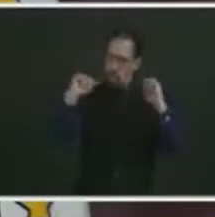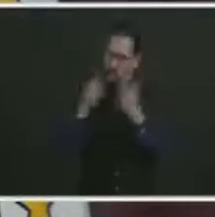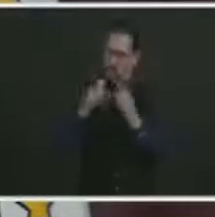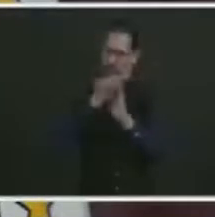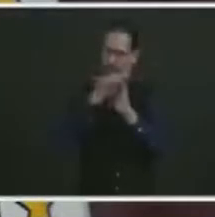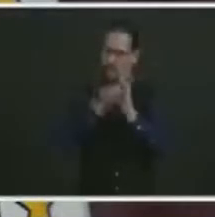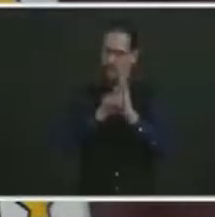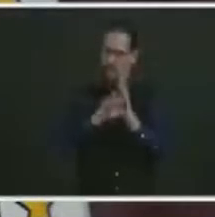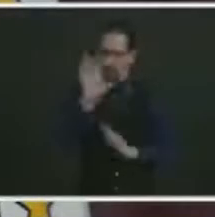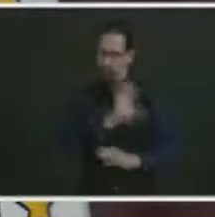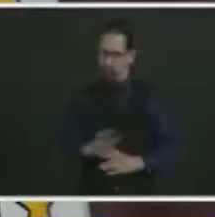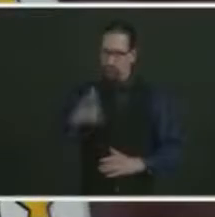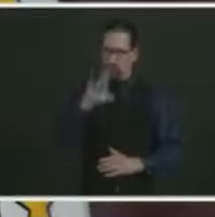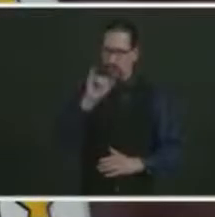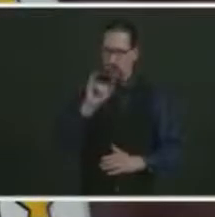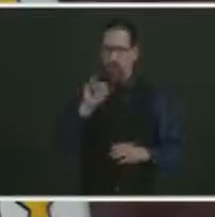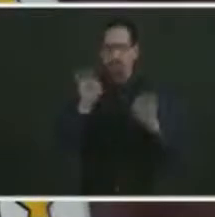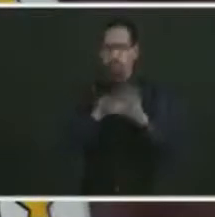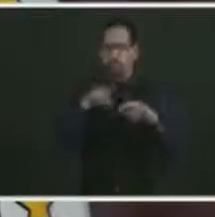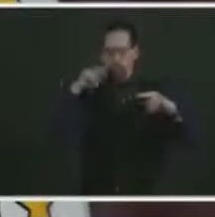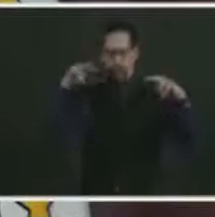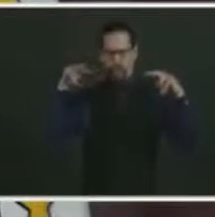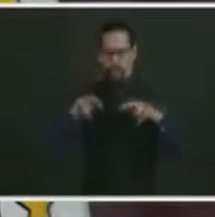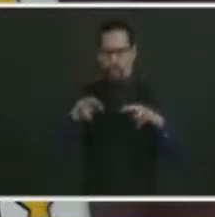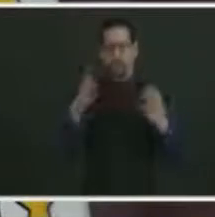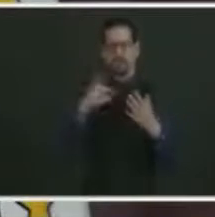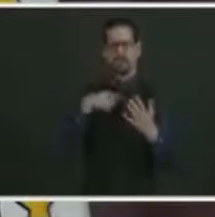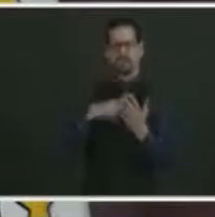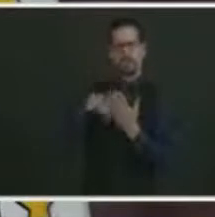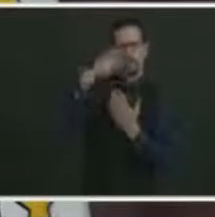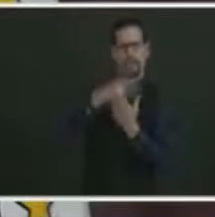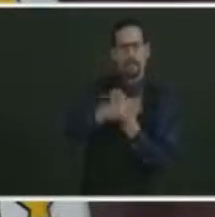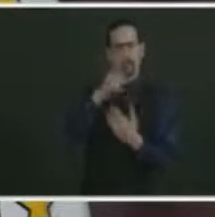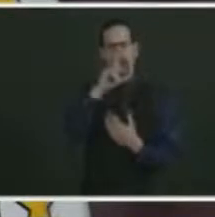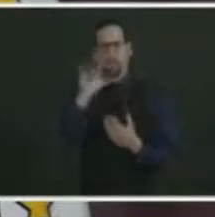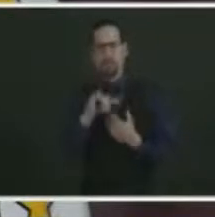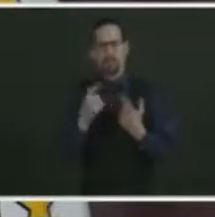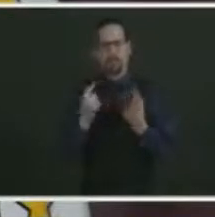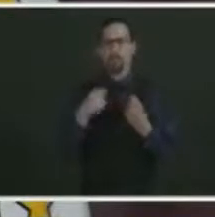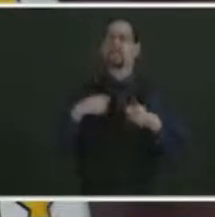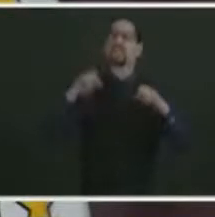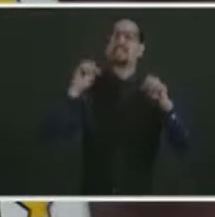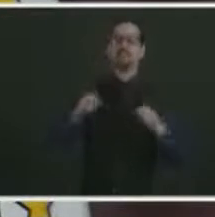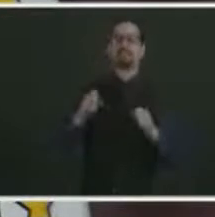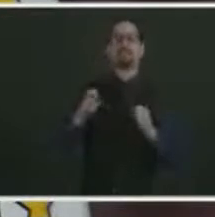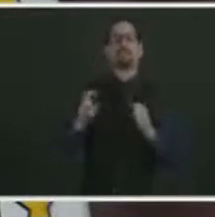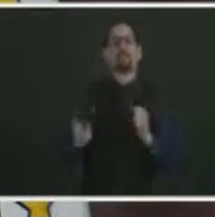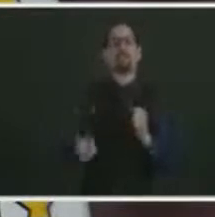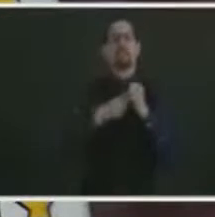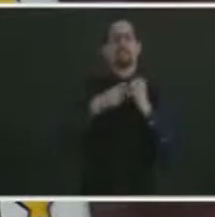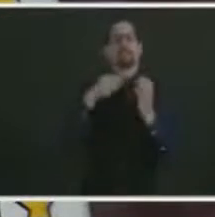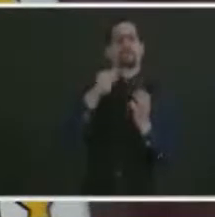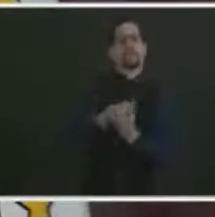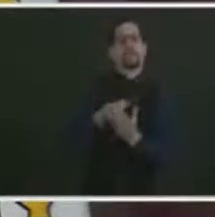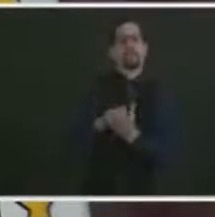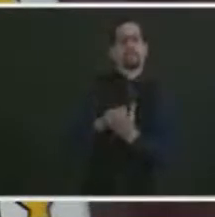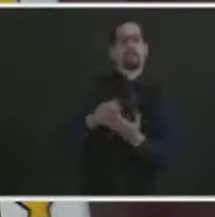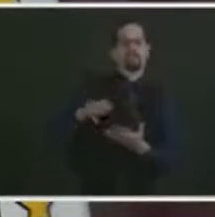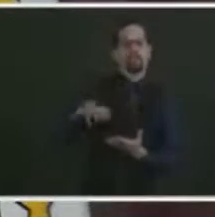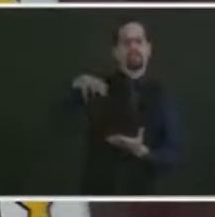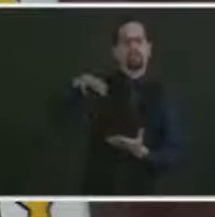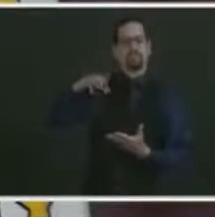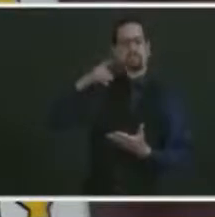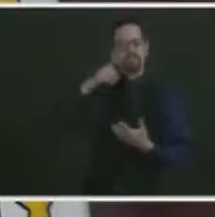look into this initiative. It is a way that you can save millions of taxpayer dollars quickly,